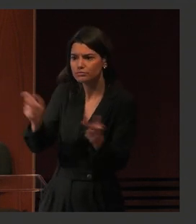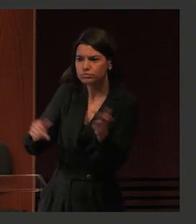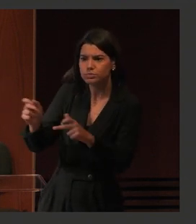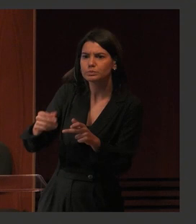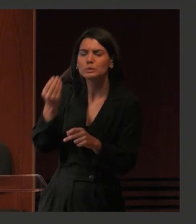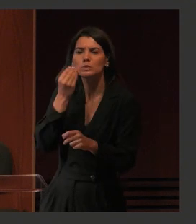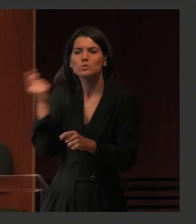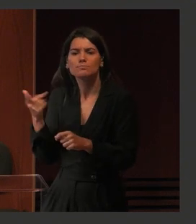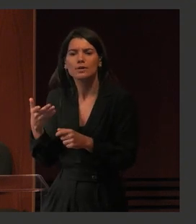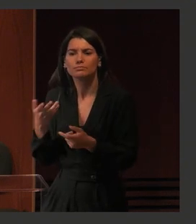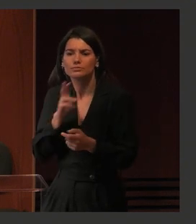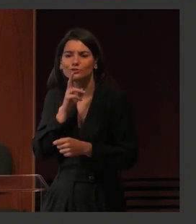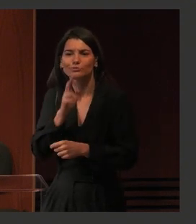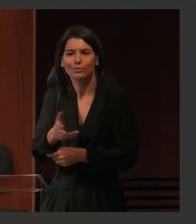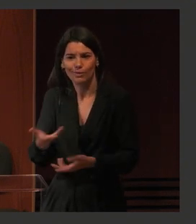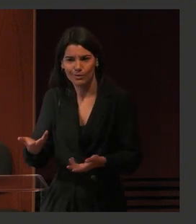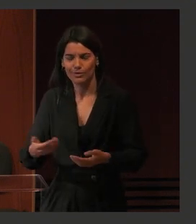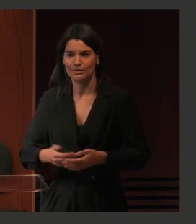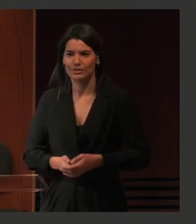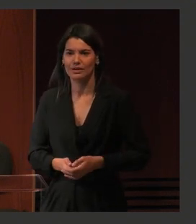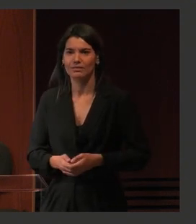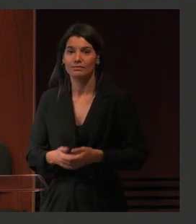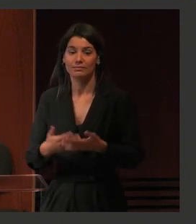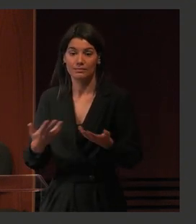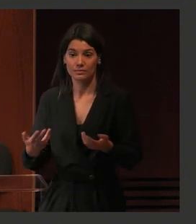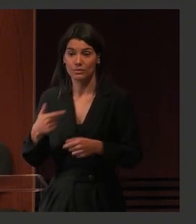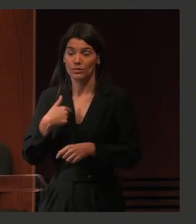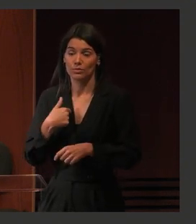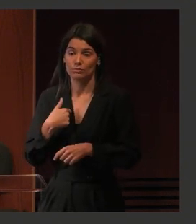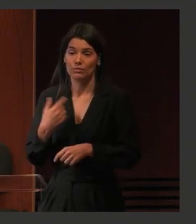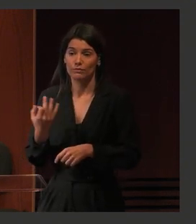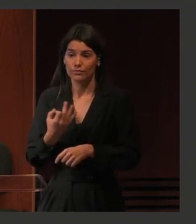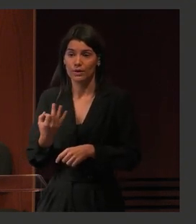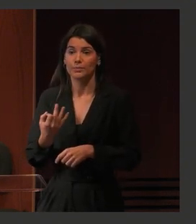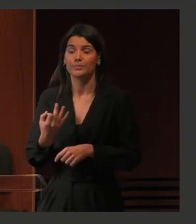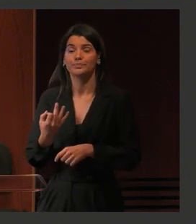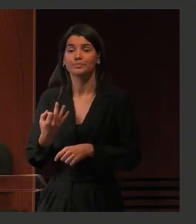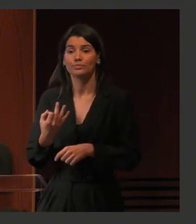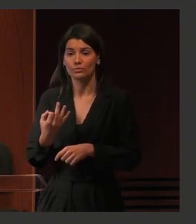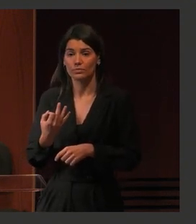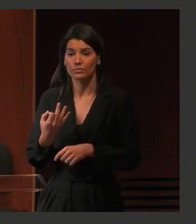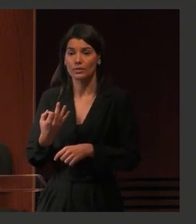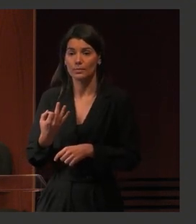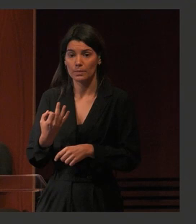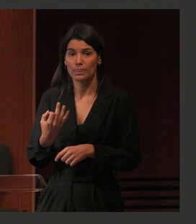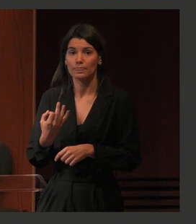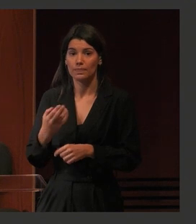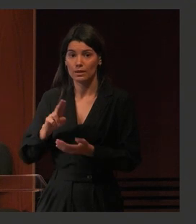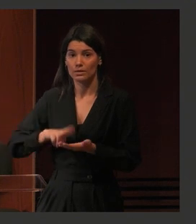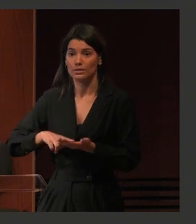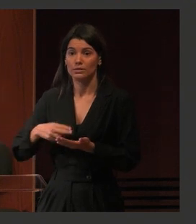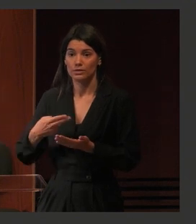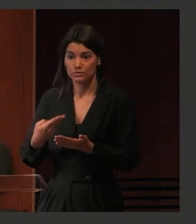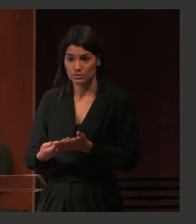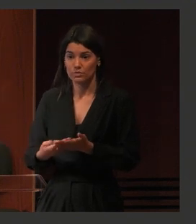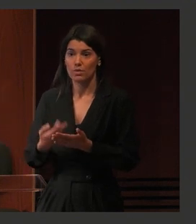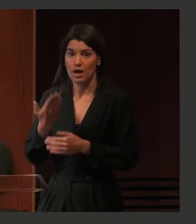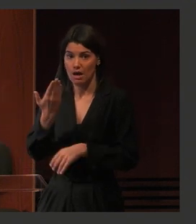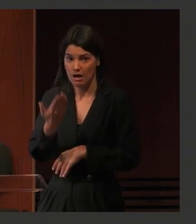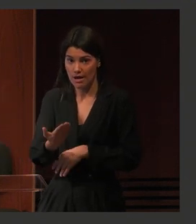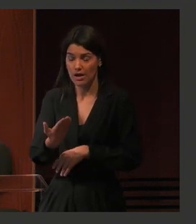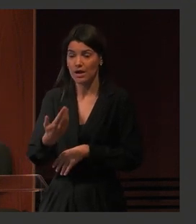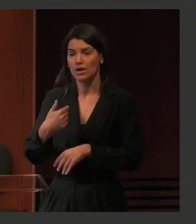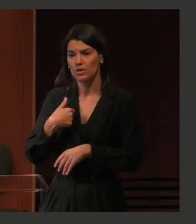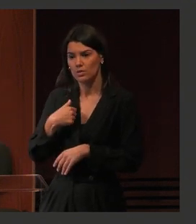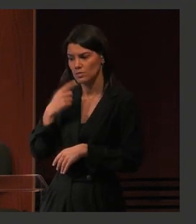since there is this simultaneous interpretation, I will read more than I normally do,